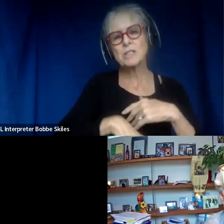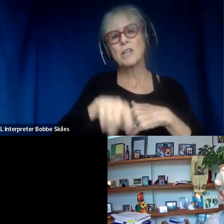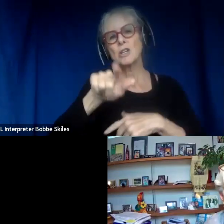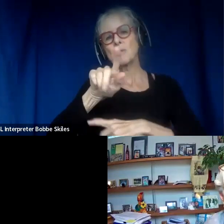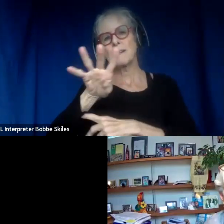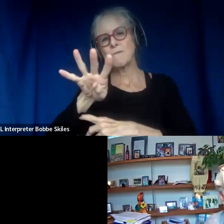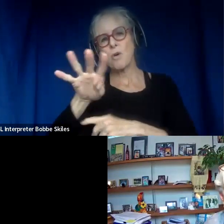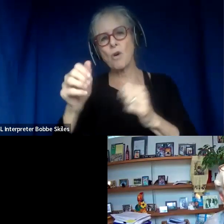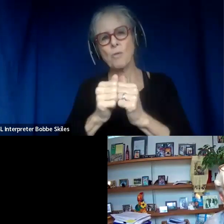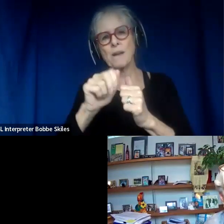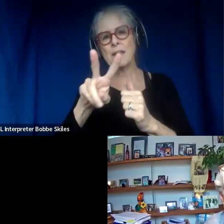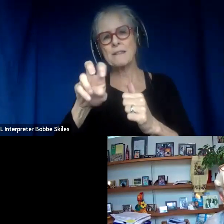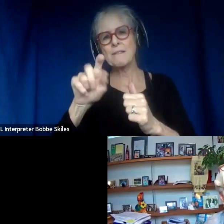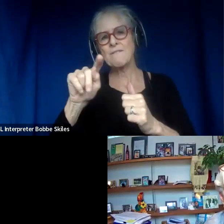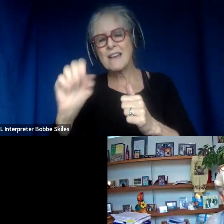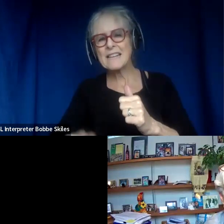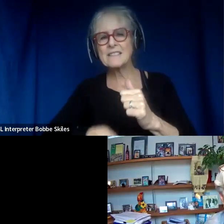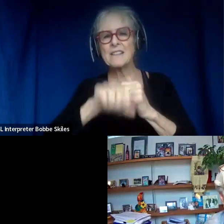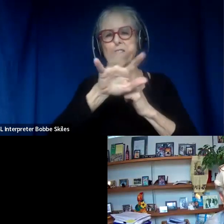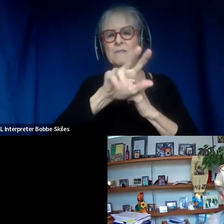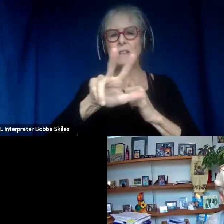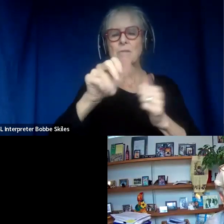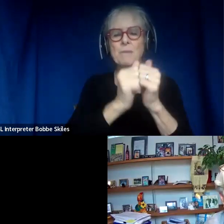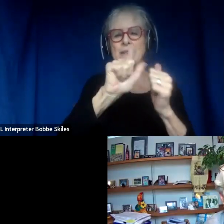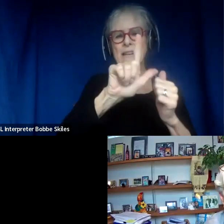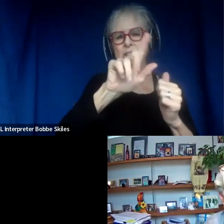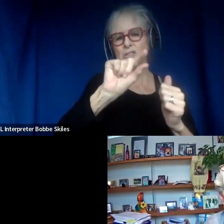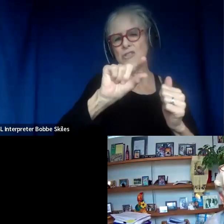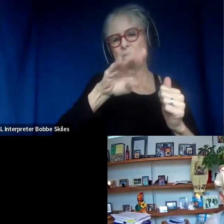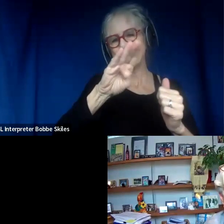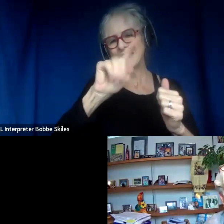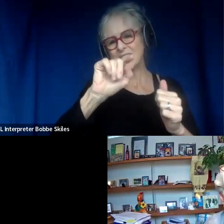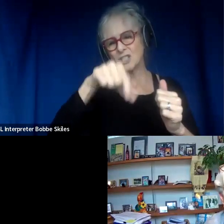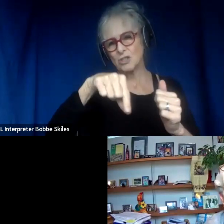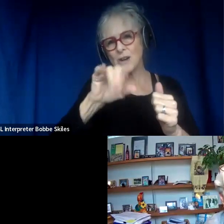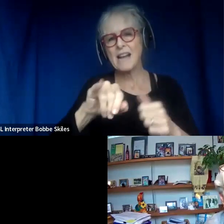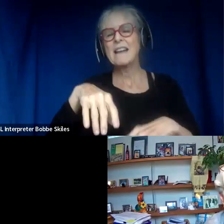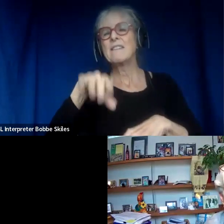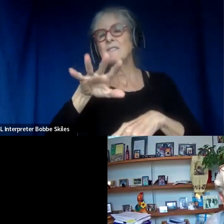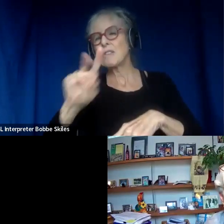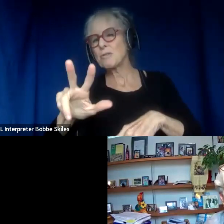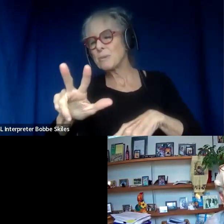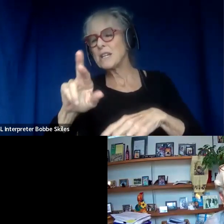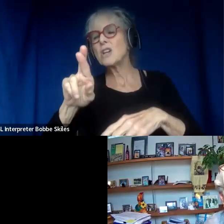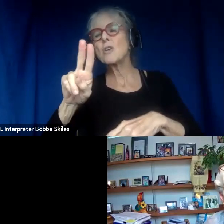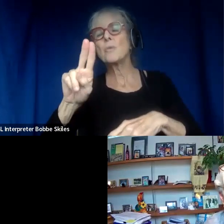24 with veterans, 53 with LGBTQI, 63 in rural and frontier areas.